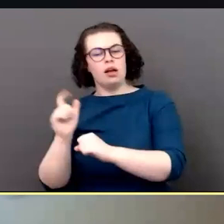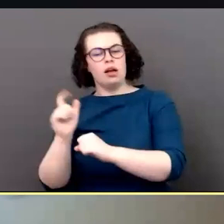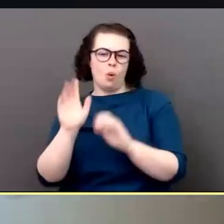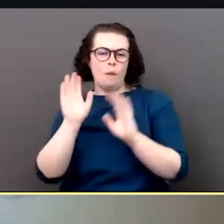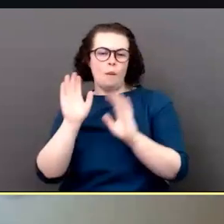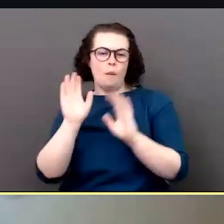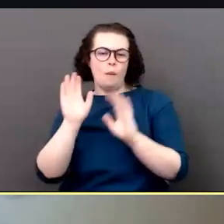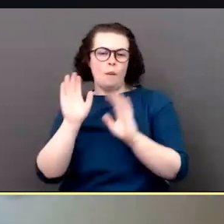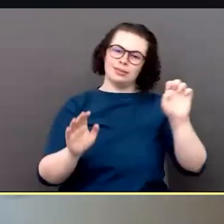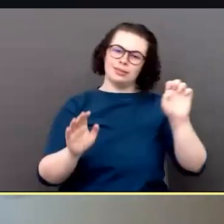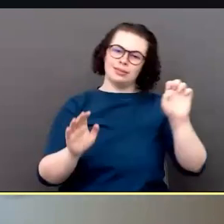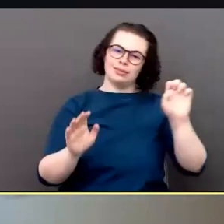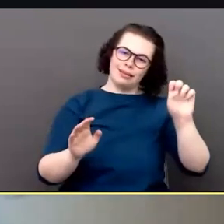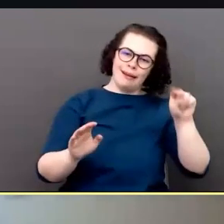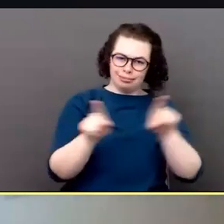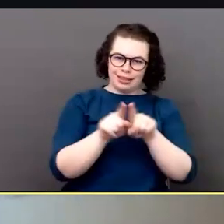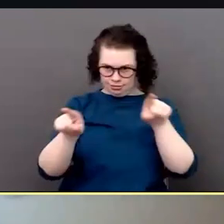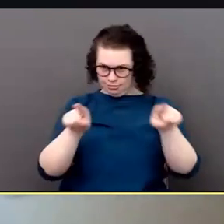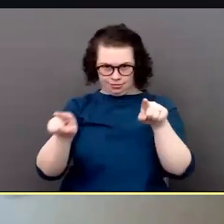Next slide, please.